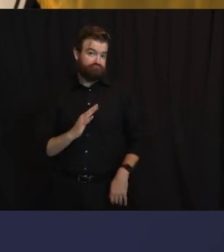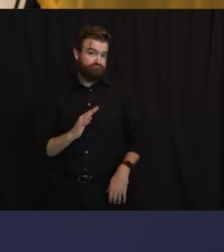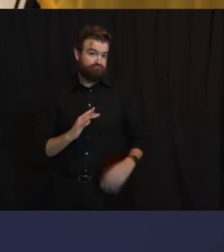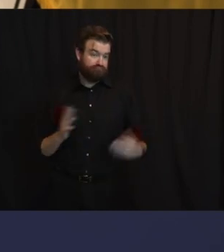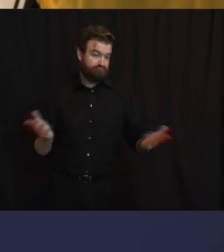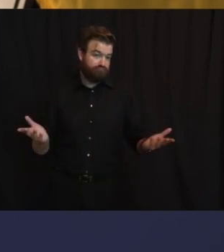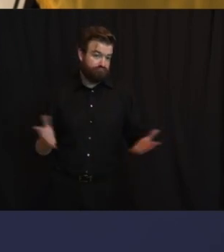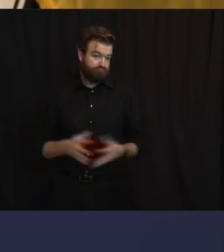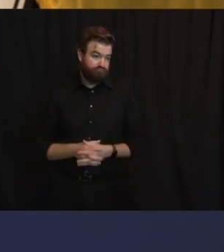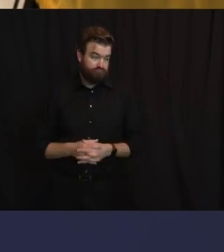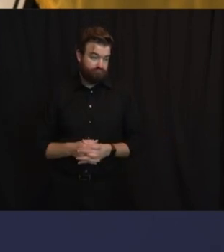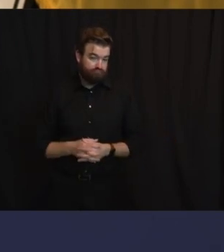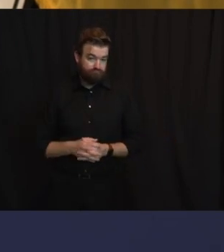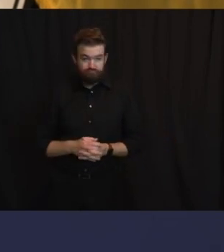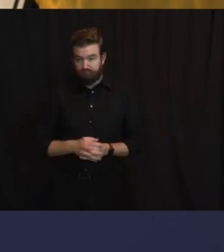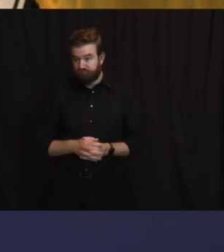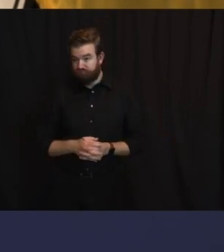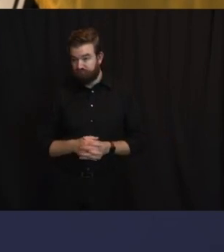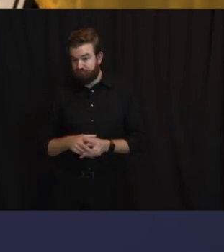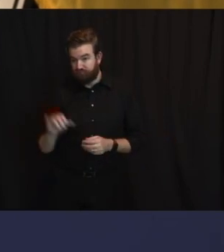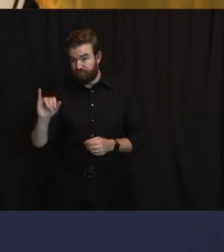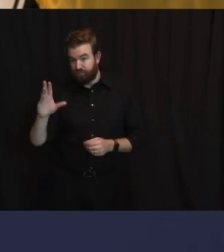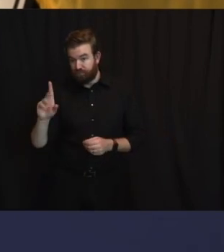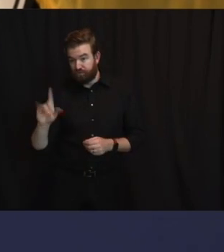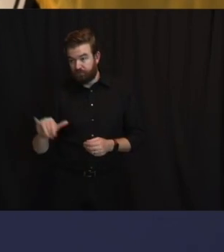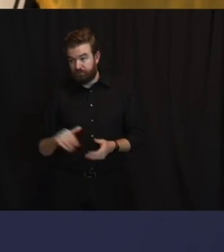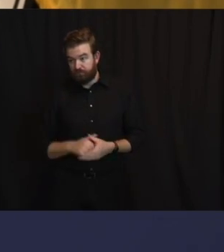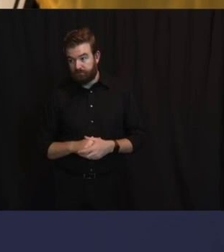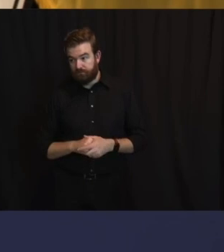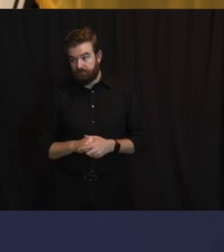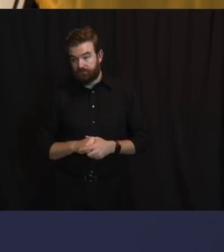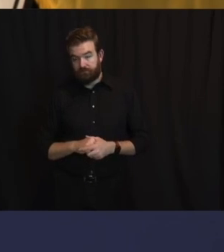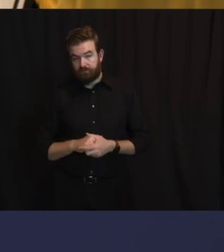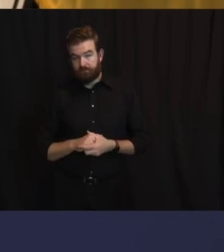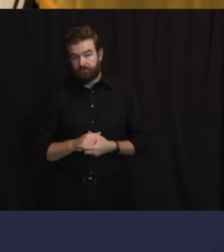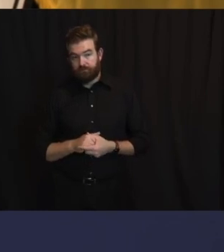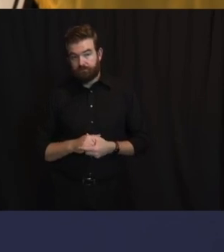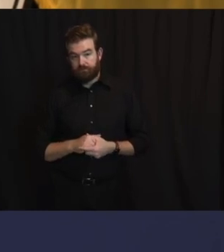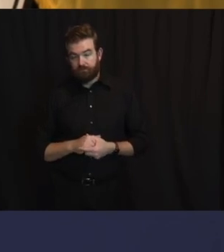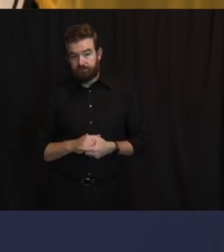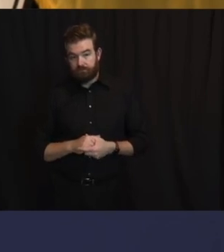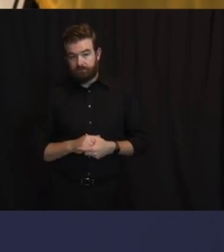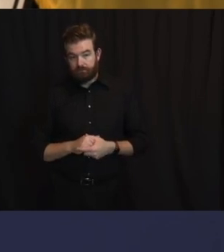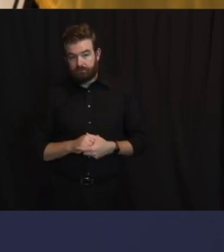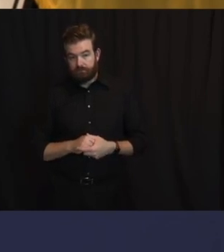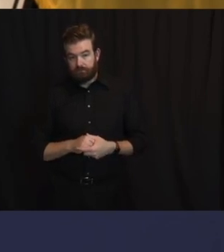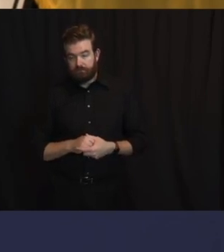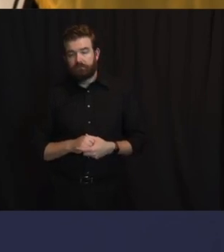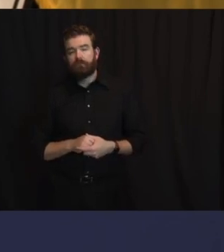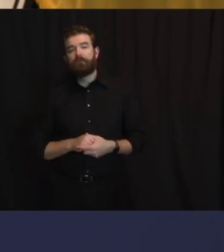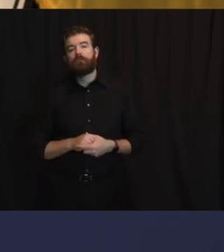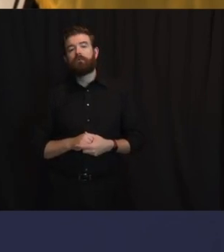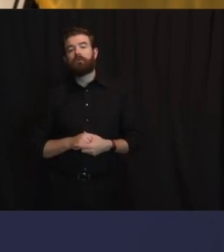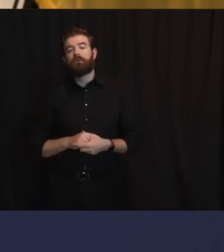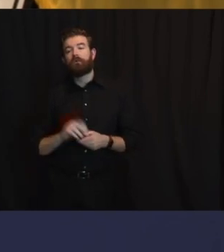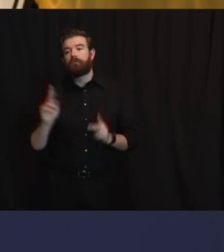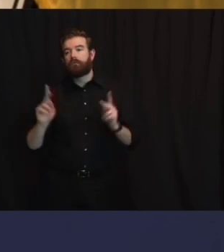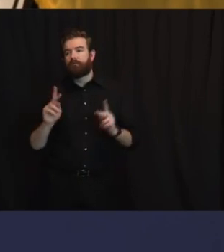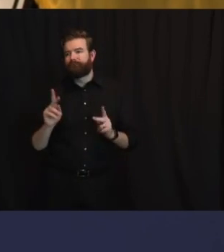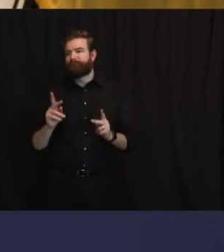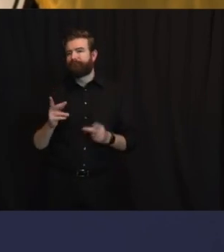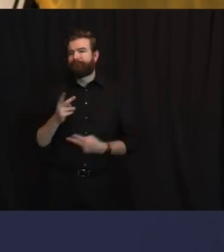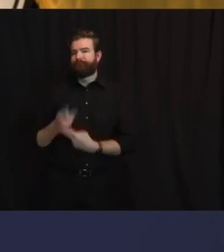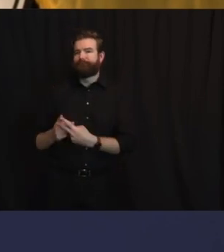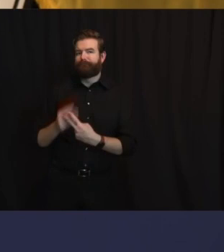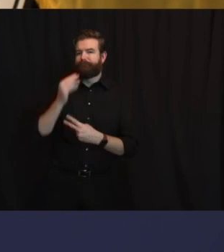Judy, if you could address, again, I think we've covered Pat's plans, the homebound plans, where do they stand? And I think